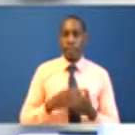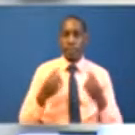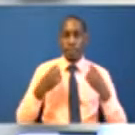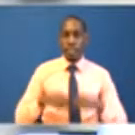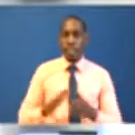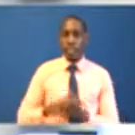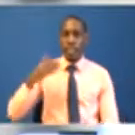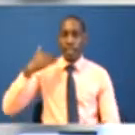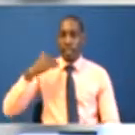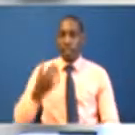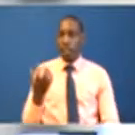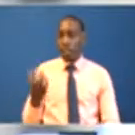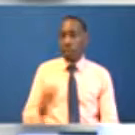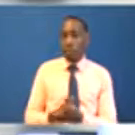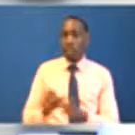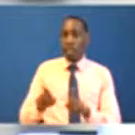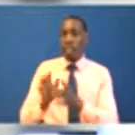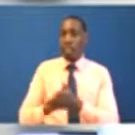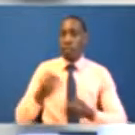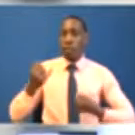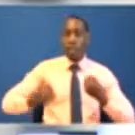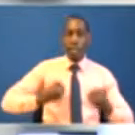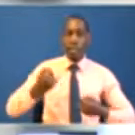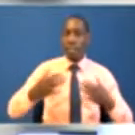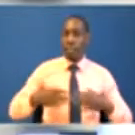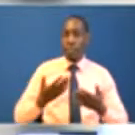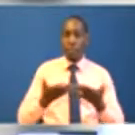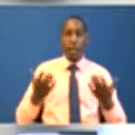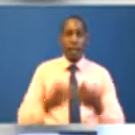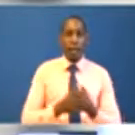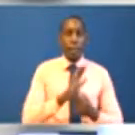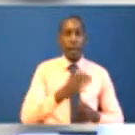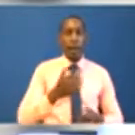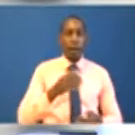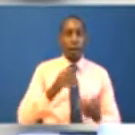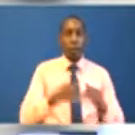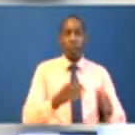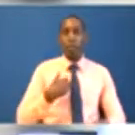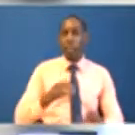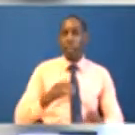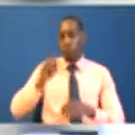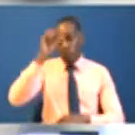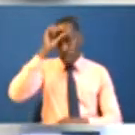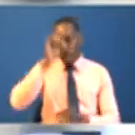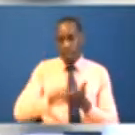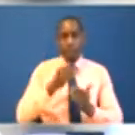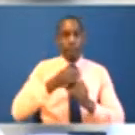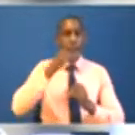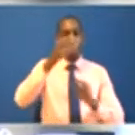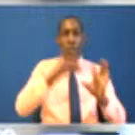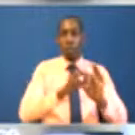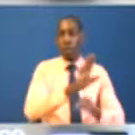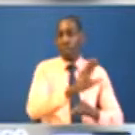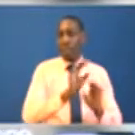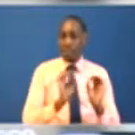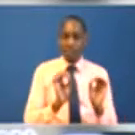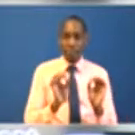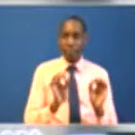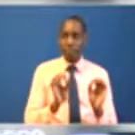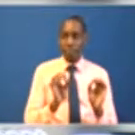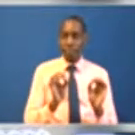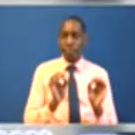and and entertaining people you know those people have no space in governance if you belong to them